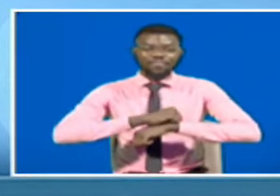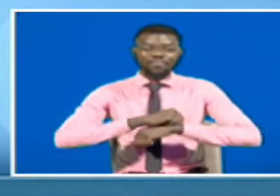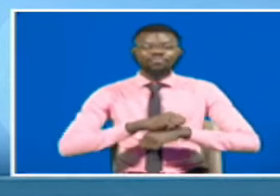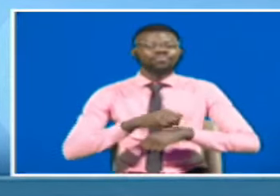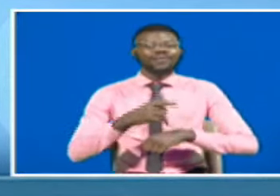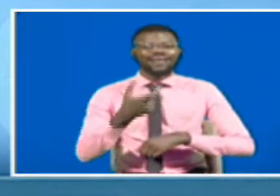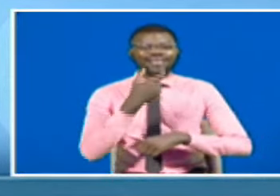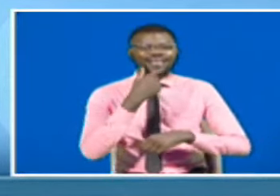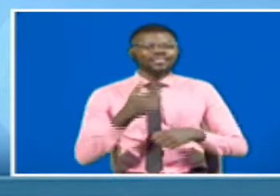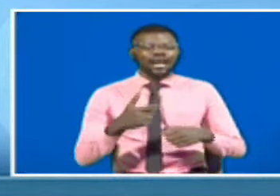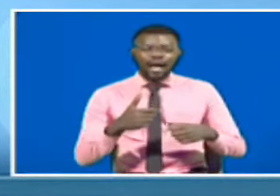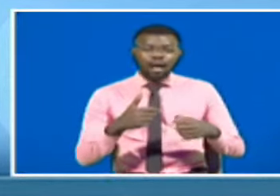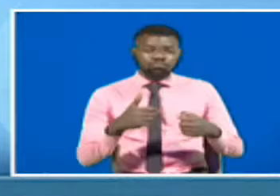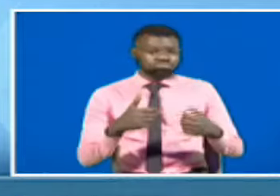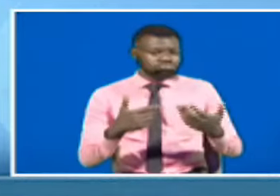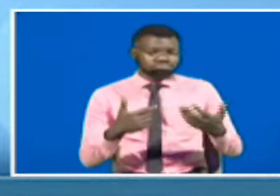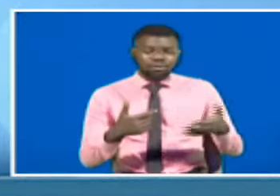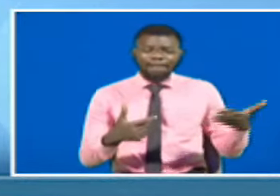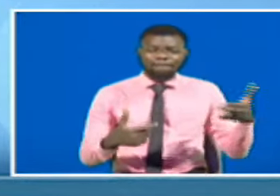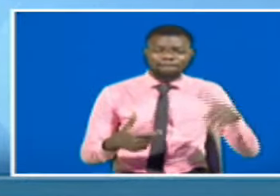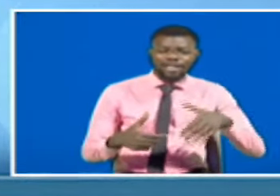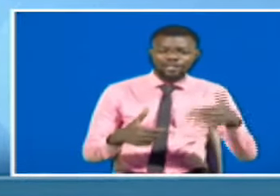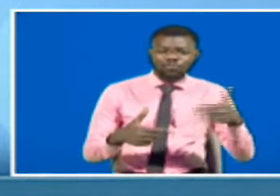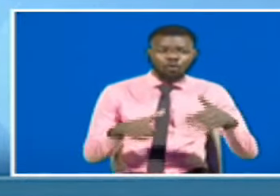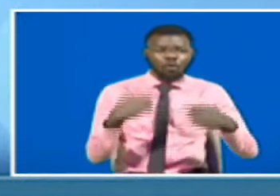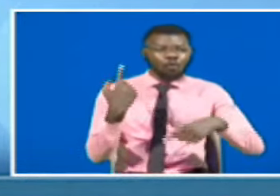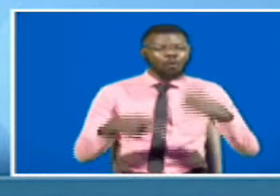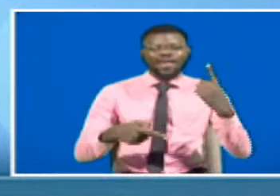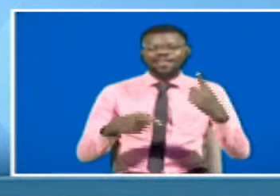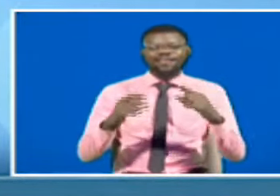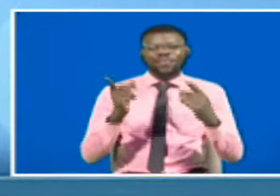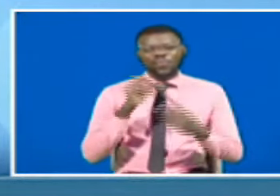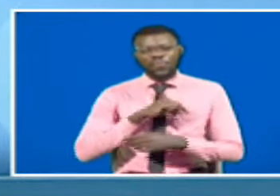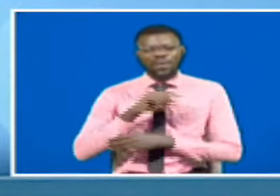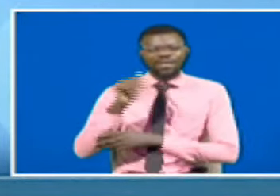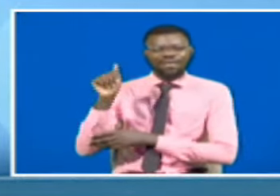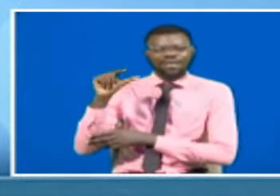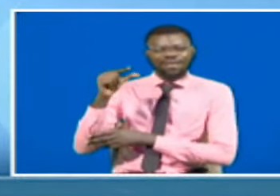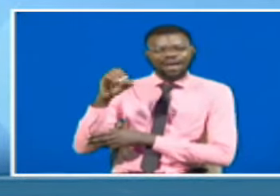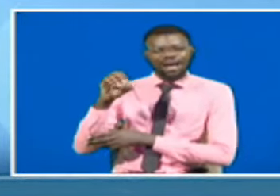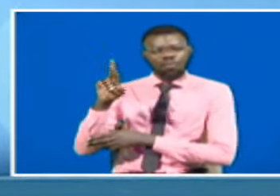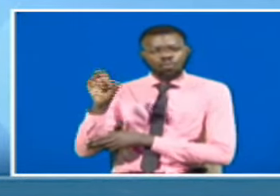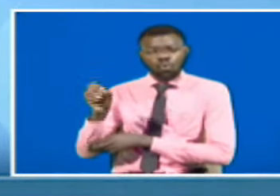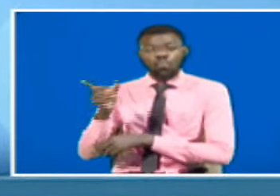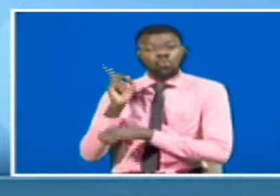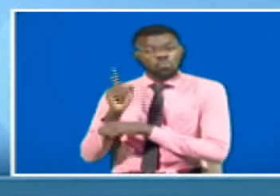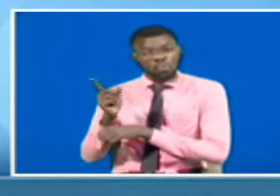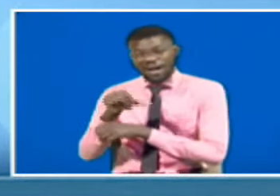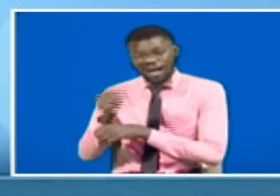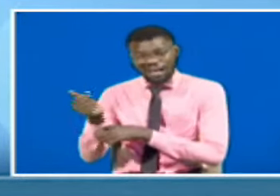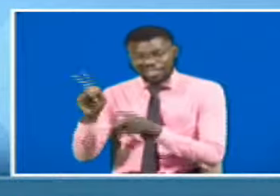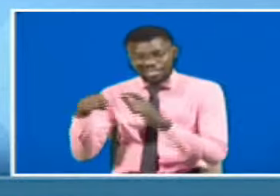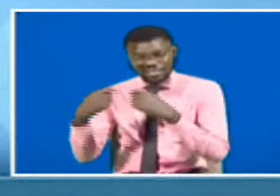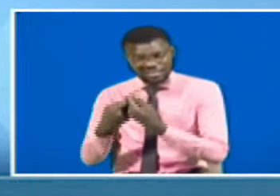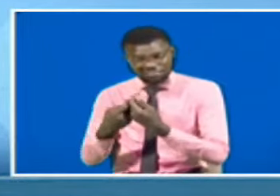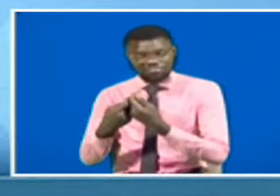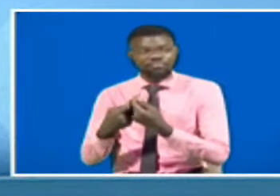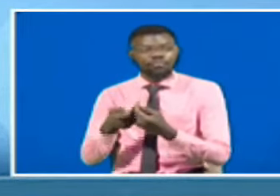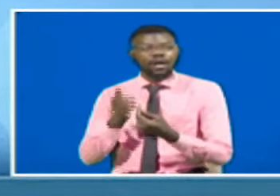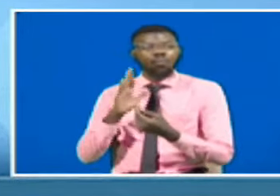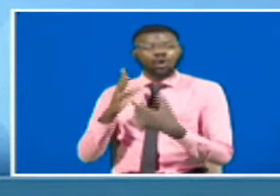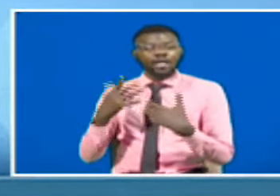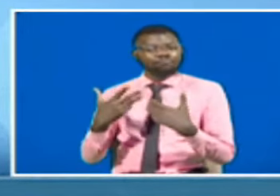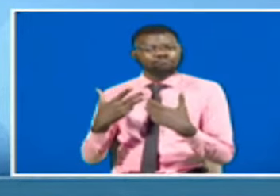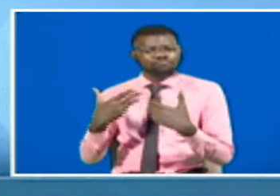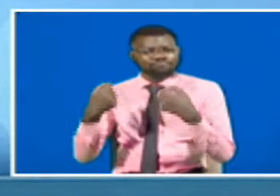Basketball Champions, Agoro Sare, has sounded warnings together to their opponents, and they're saying that we are going for the nationals, and if the nationals, which